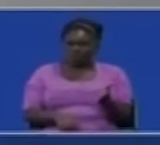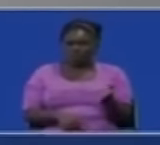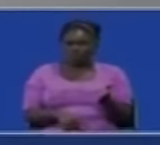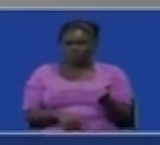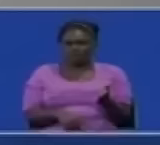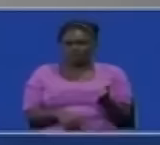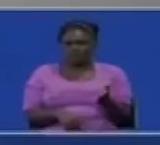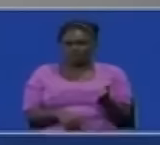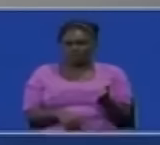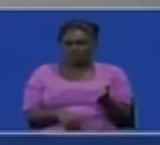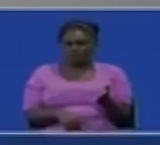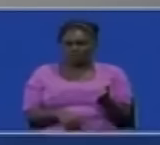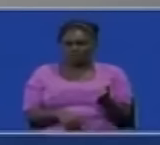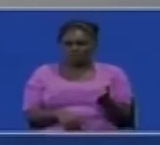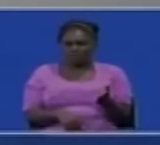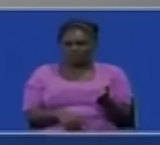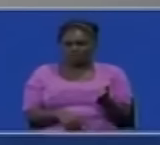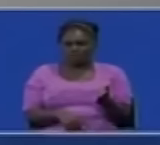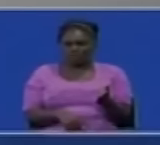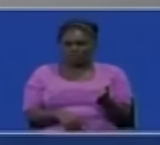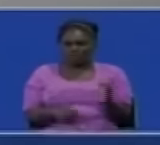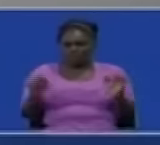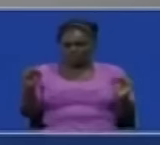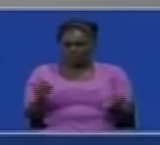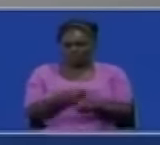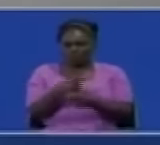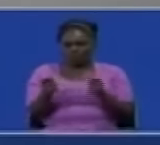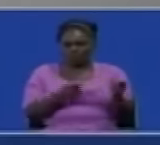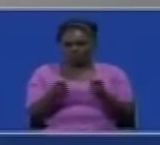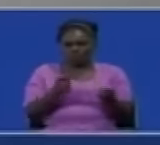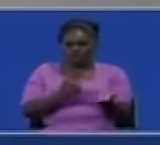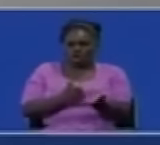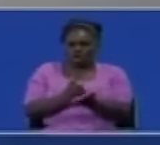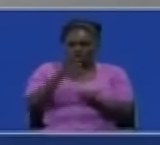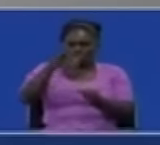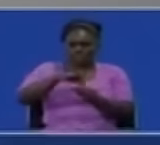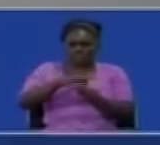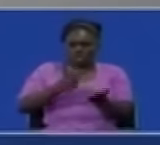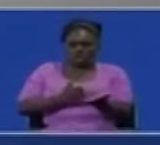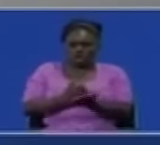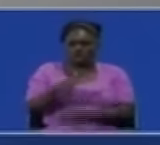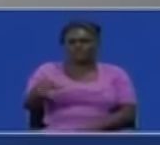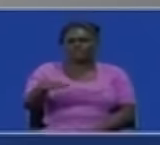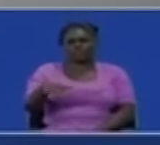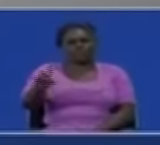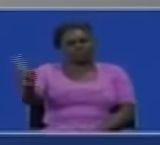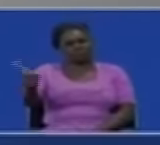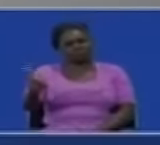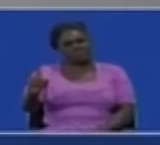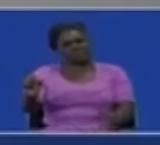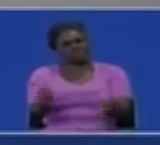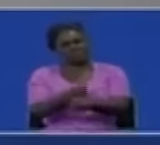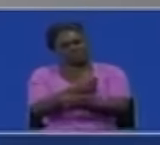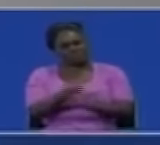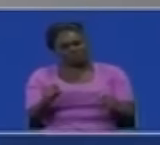the overarching theme here. You cannot run an honest election in a dishonest environment, right? You